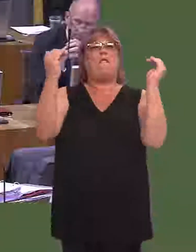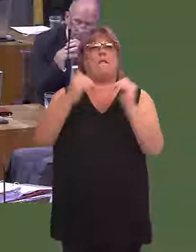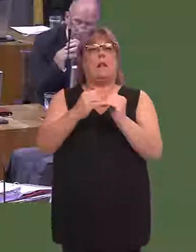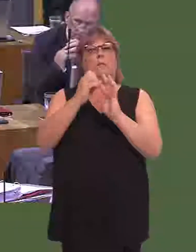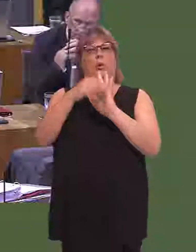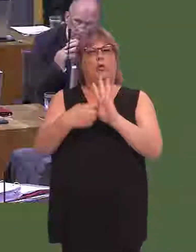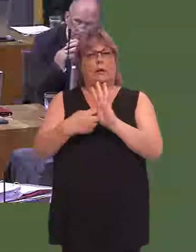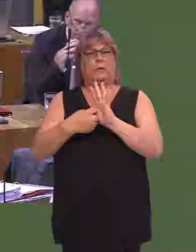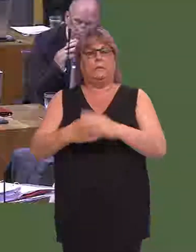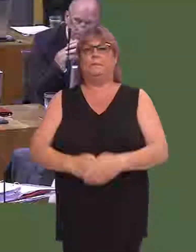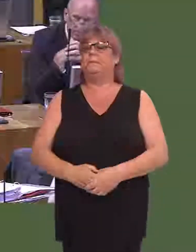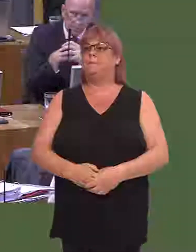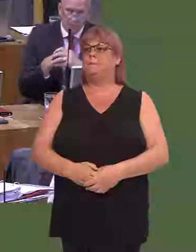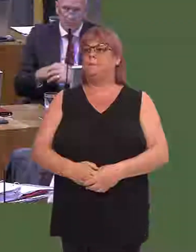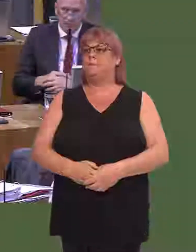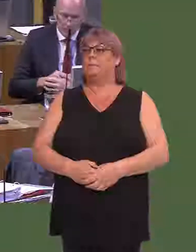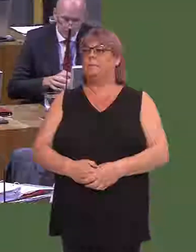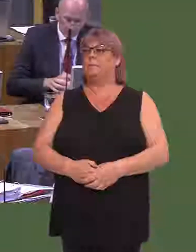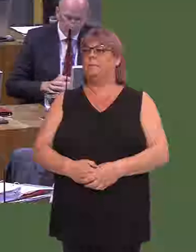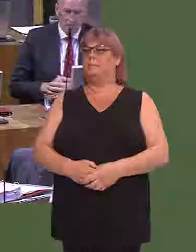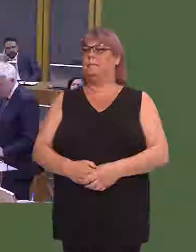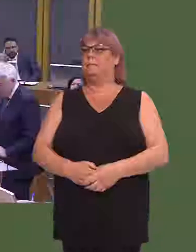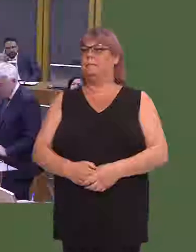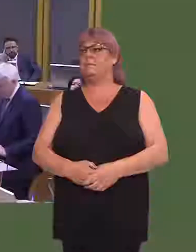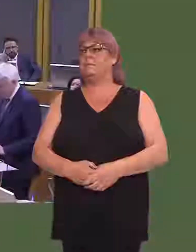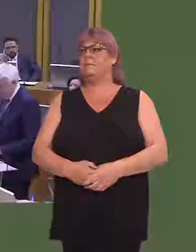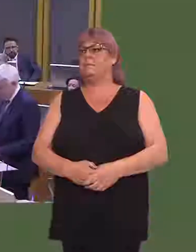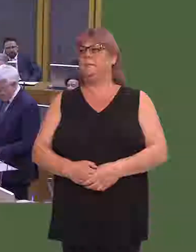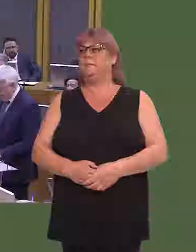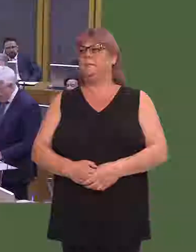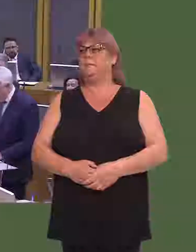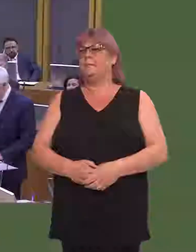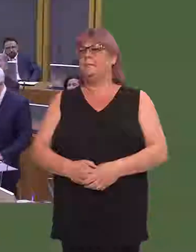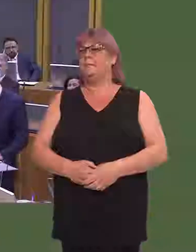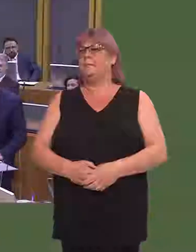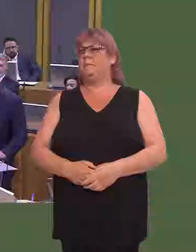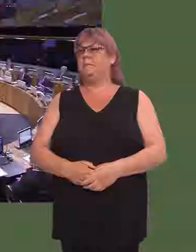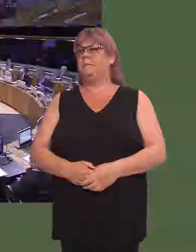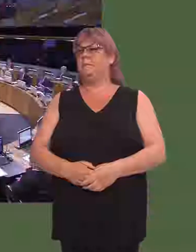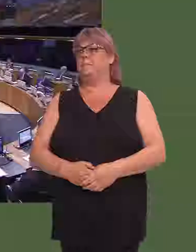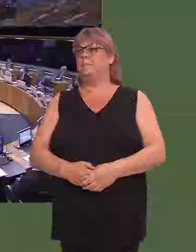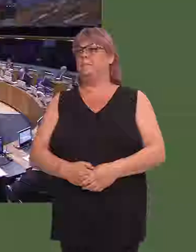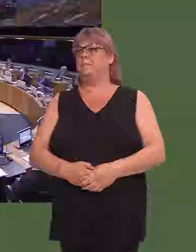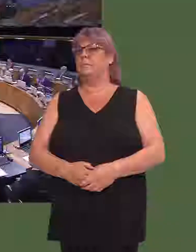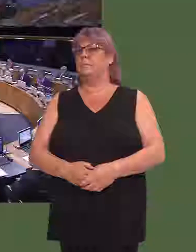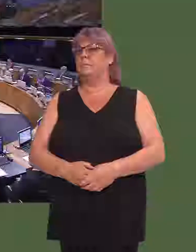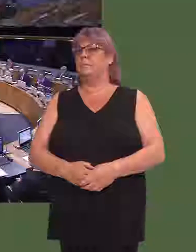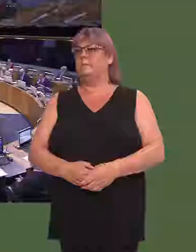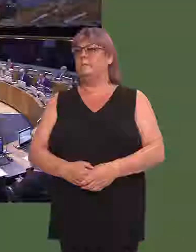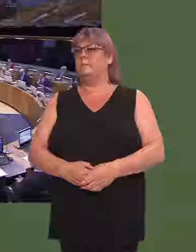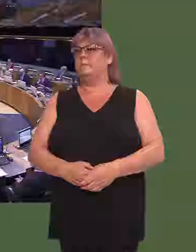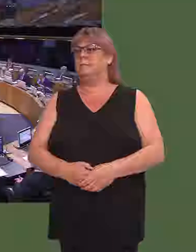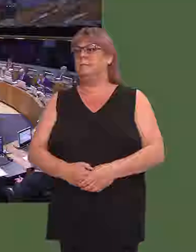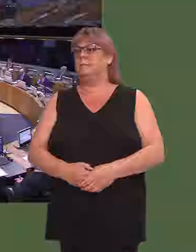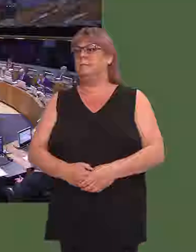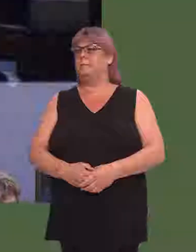Valleys programme over the next 3 years as part of that commitment. Mohamed Ashka. Thank you, Madam Presiding Officer. I recently visited